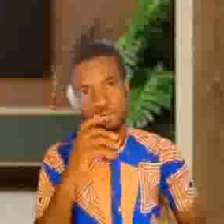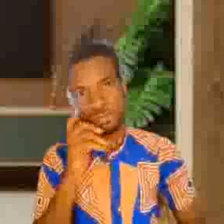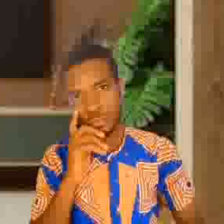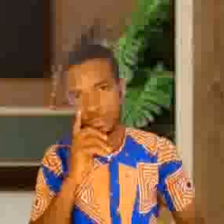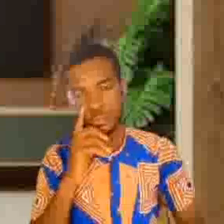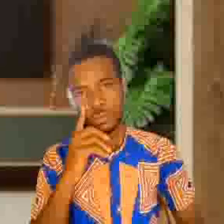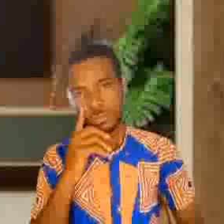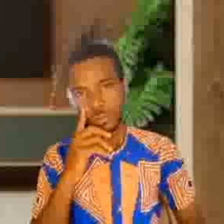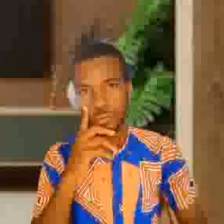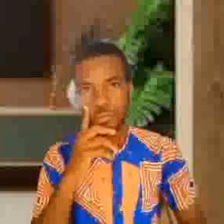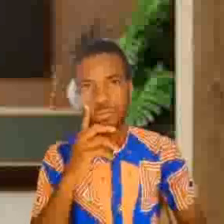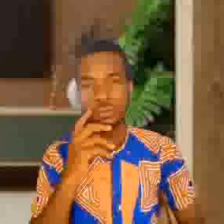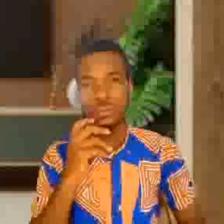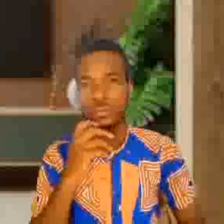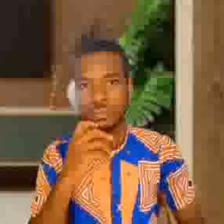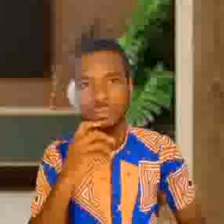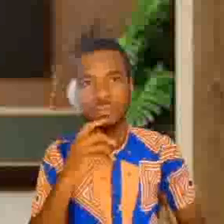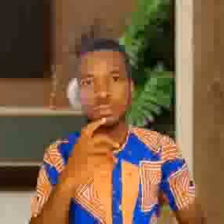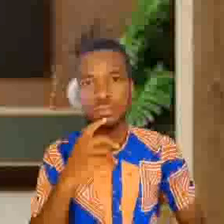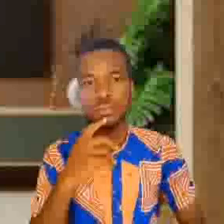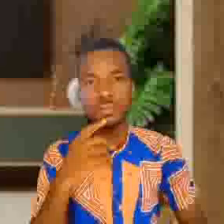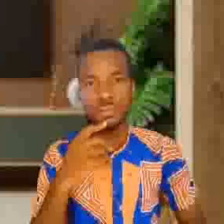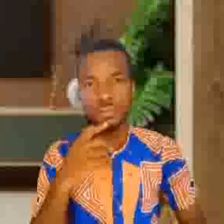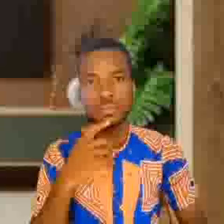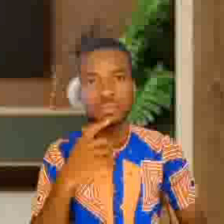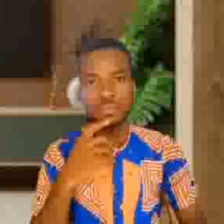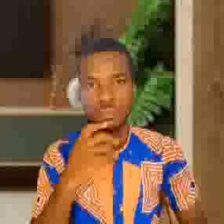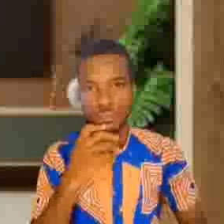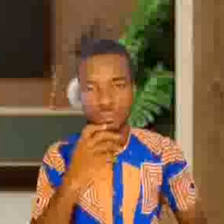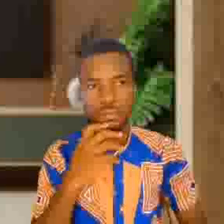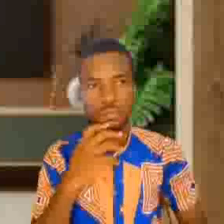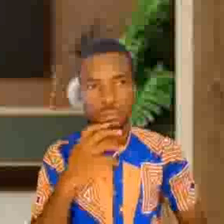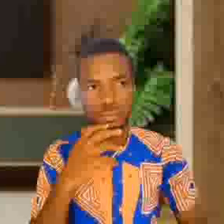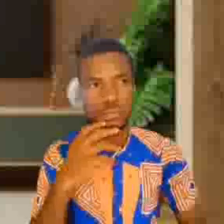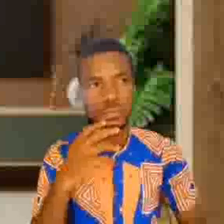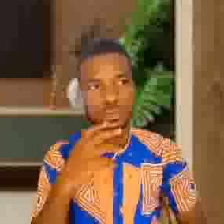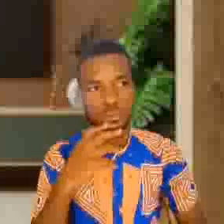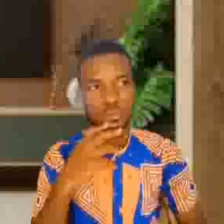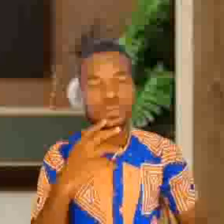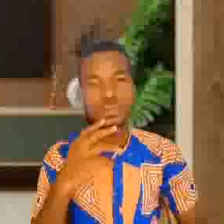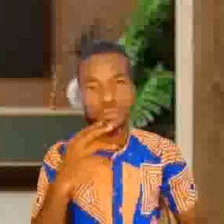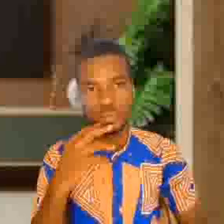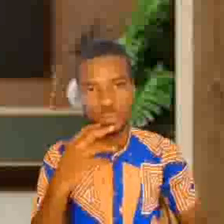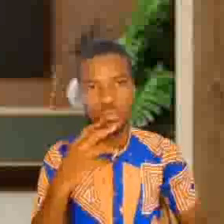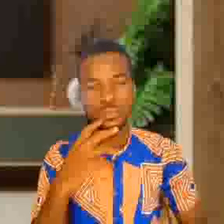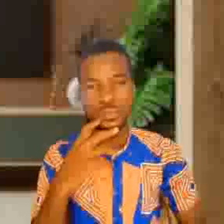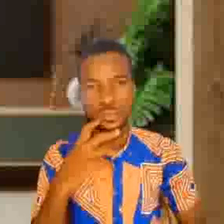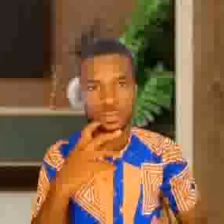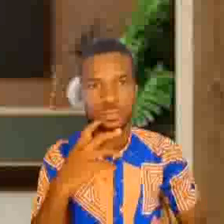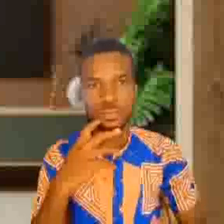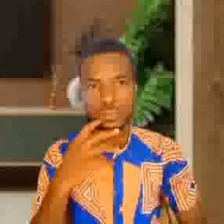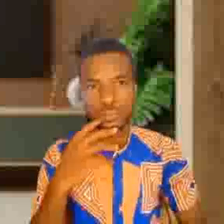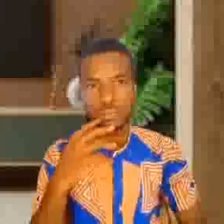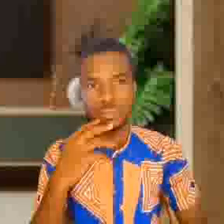the land on the account of a prophetic word that he gave. He was responsible for the famine.